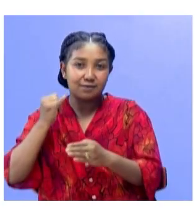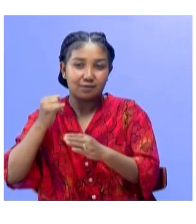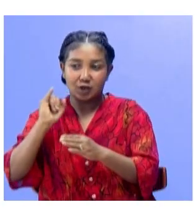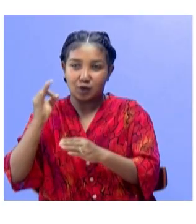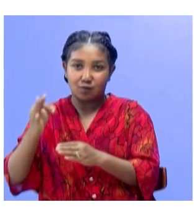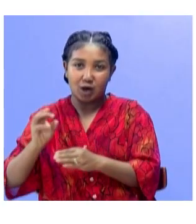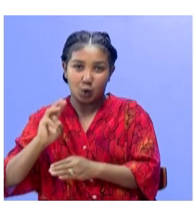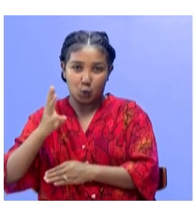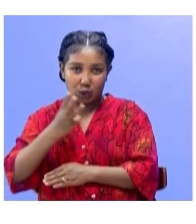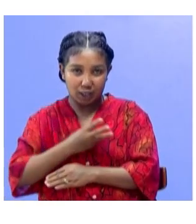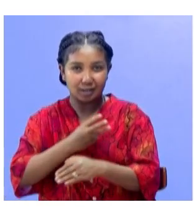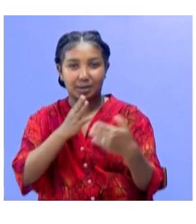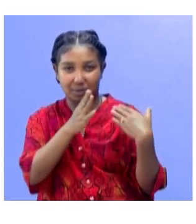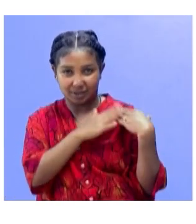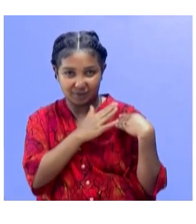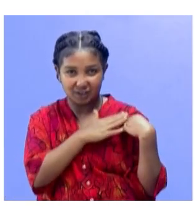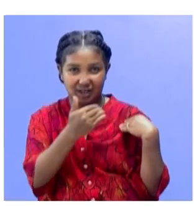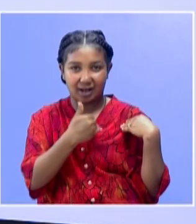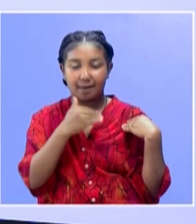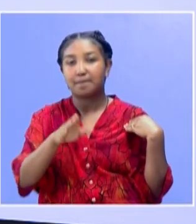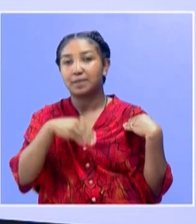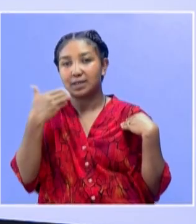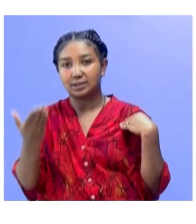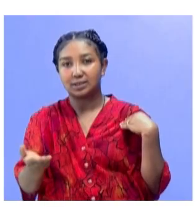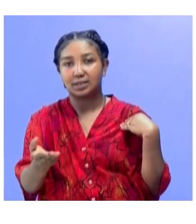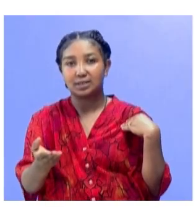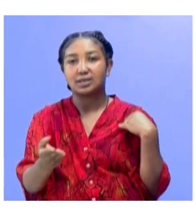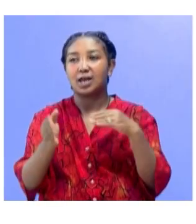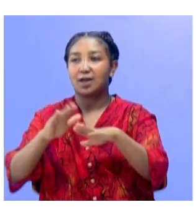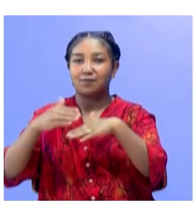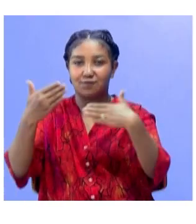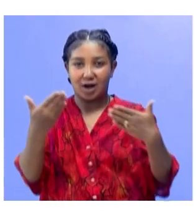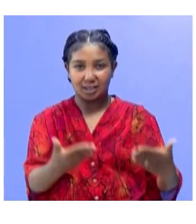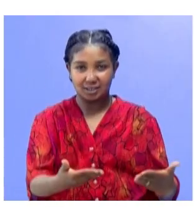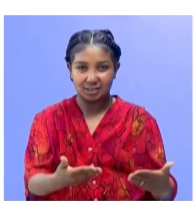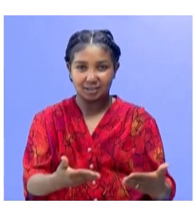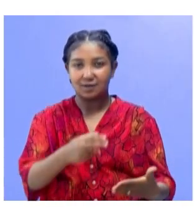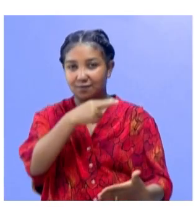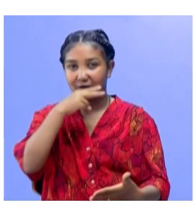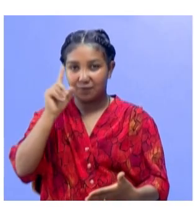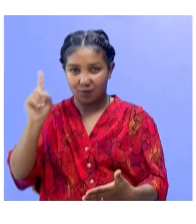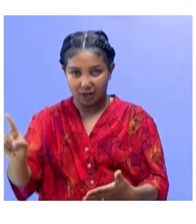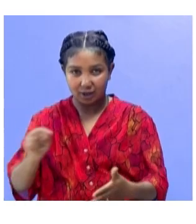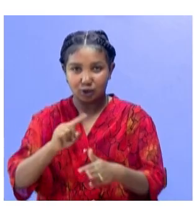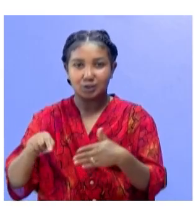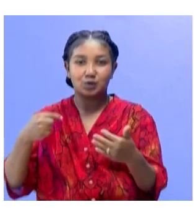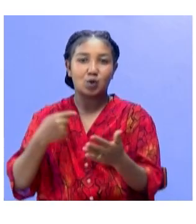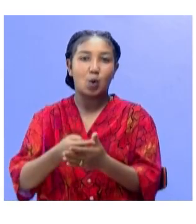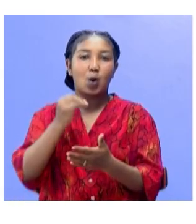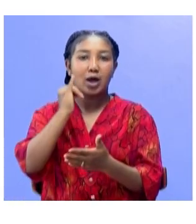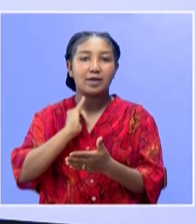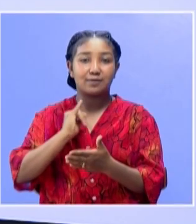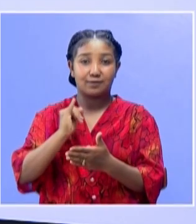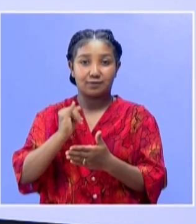have we, which is our subject. And then invite is verb 1. So if the